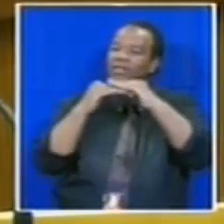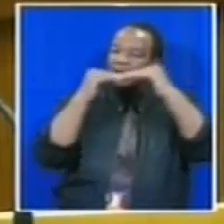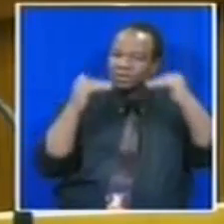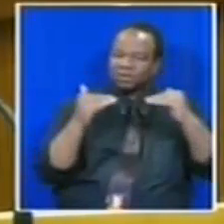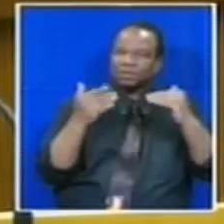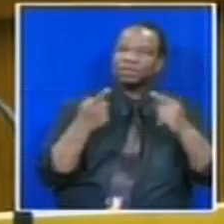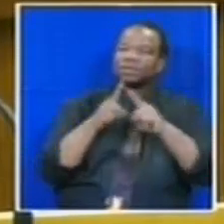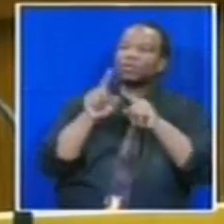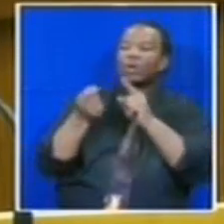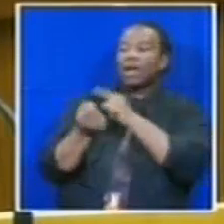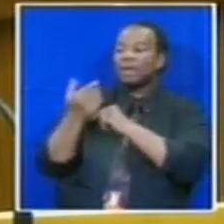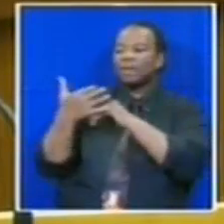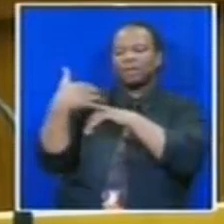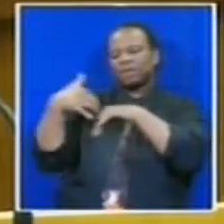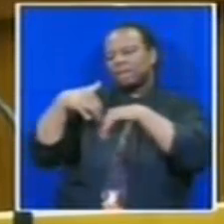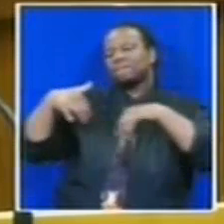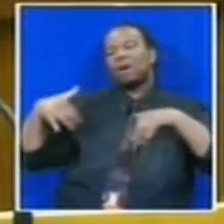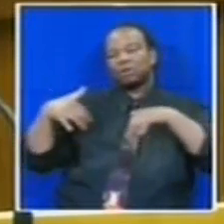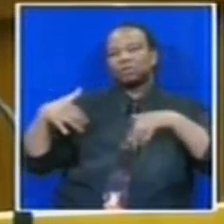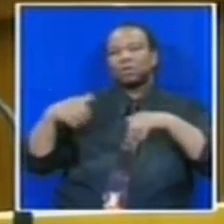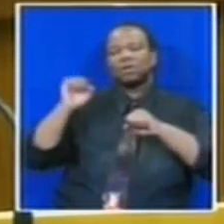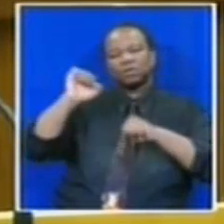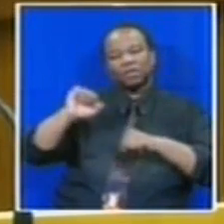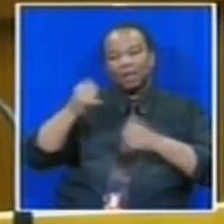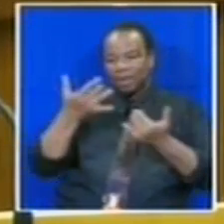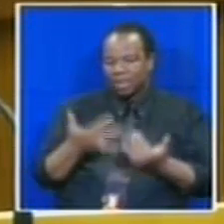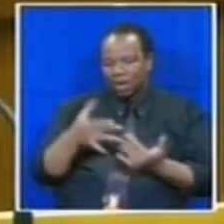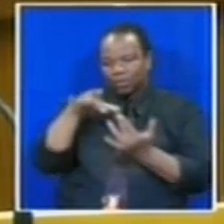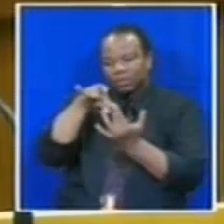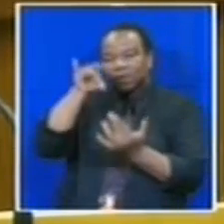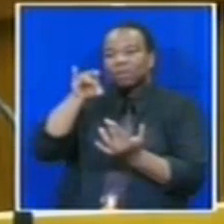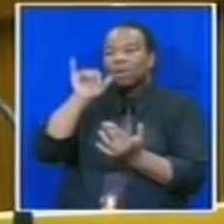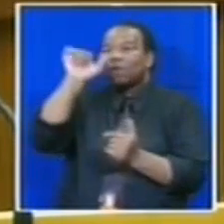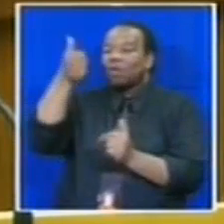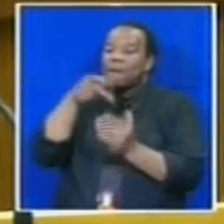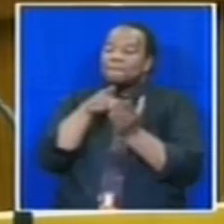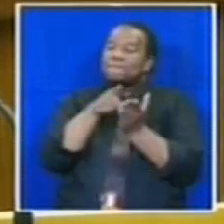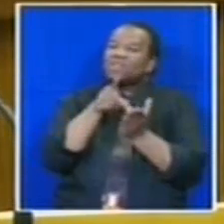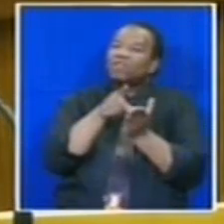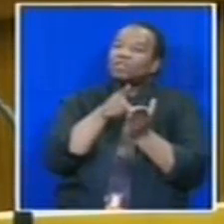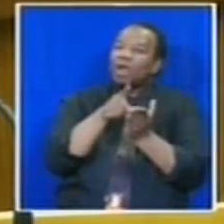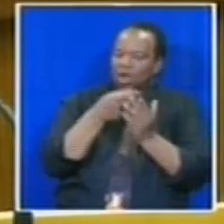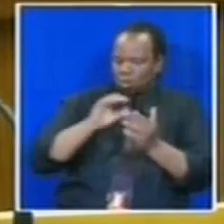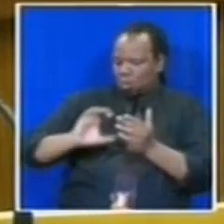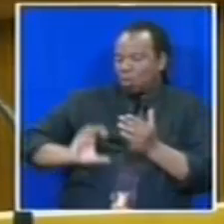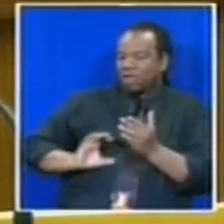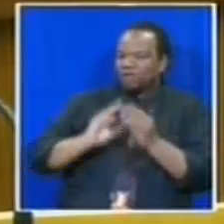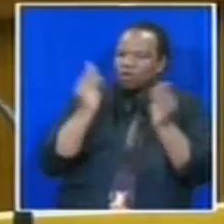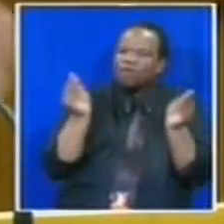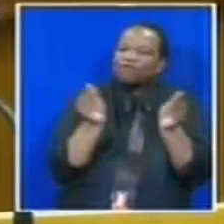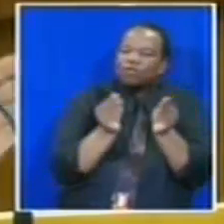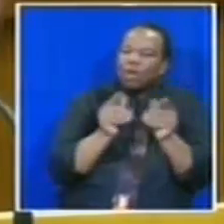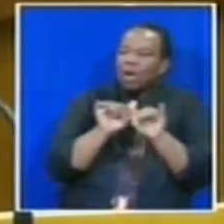for the injustices of the past, we have a choice between extracting privilege and wealth for the few or wider participation